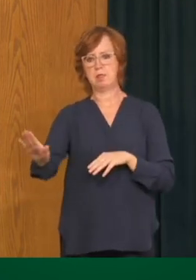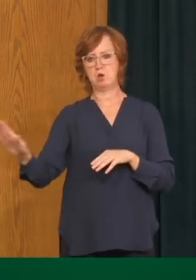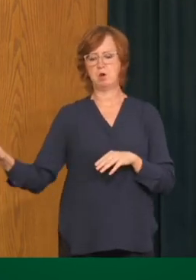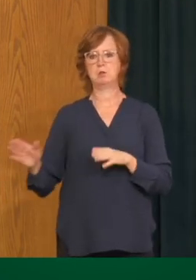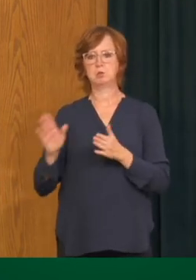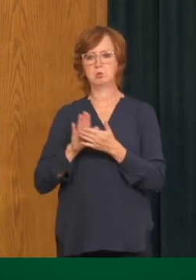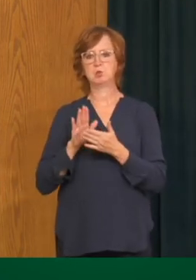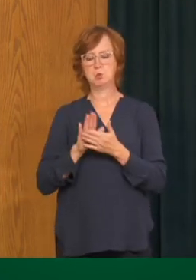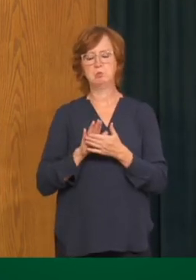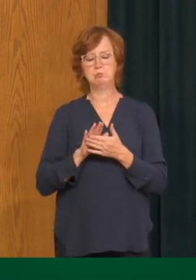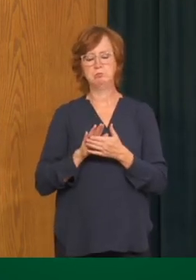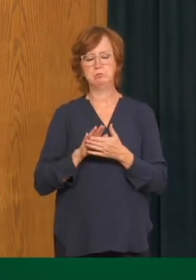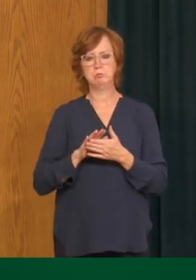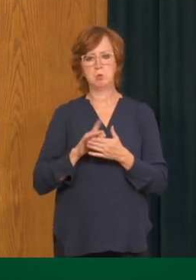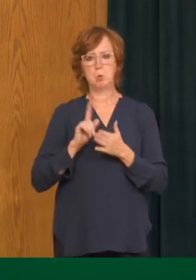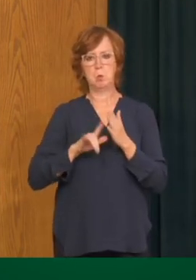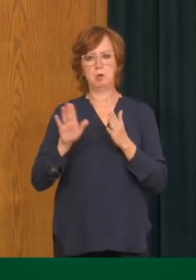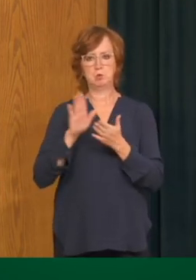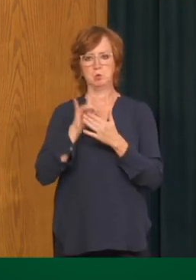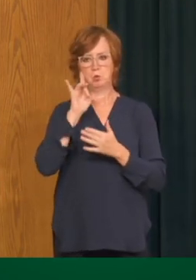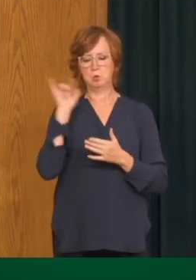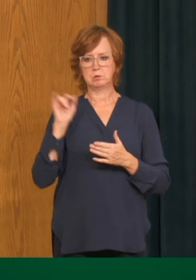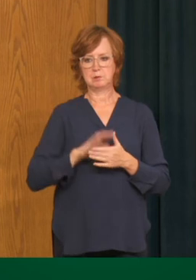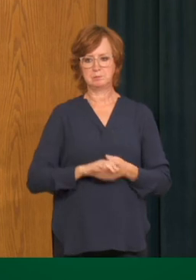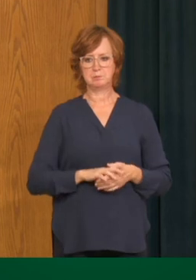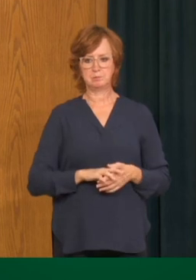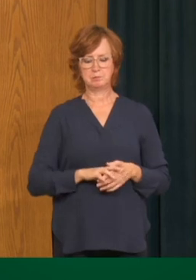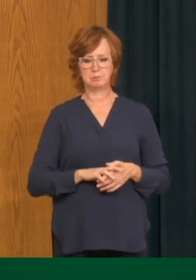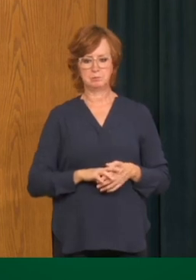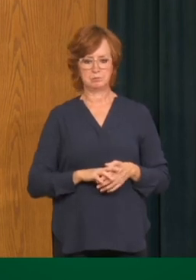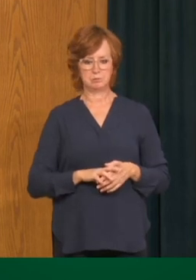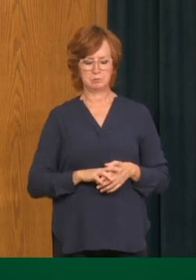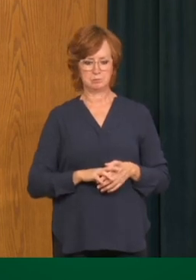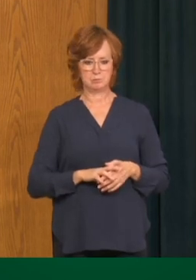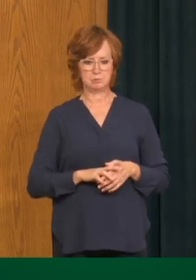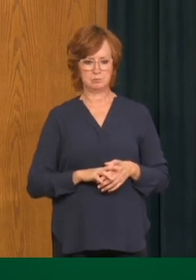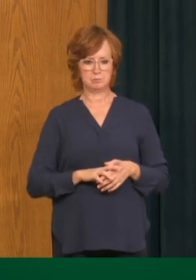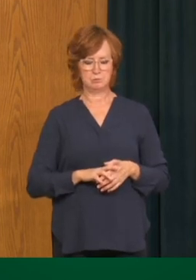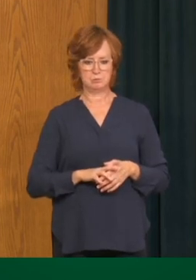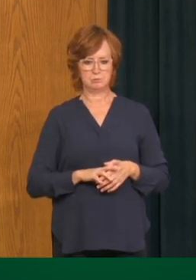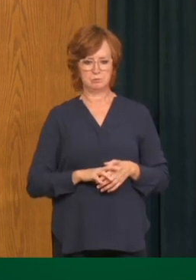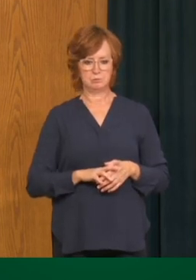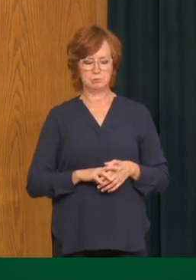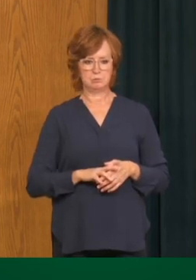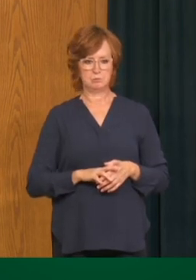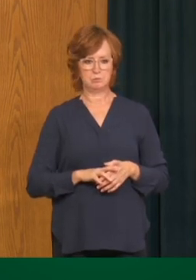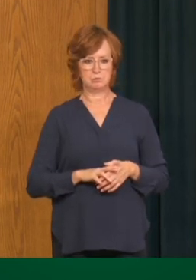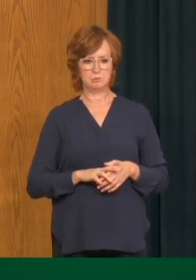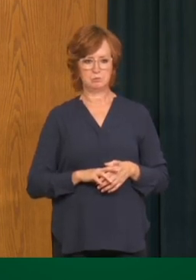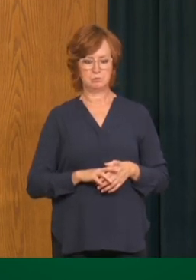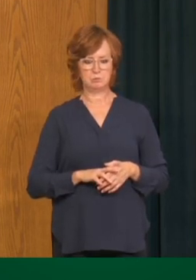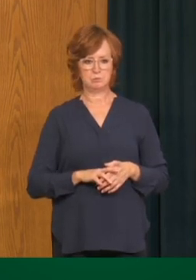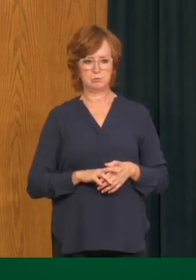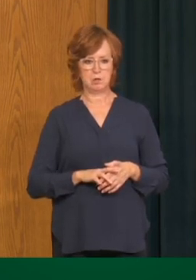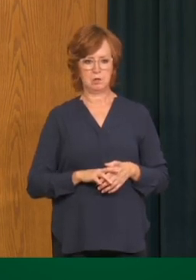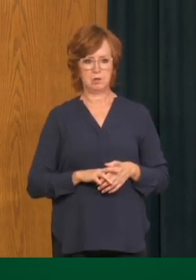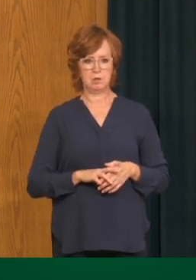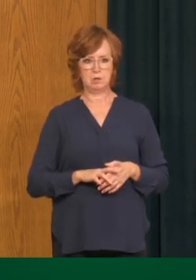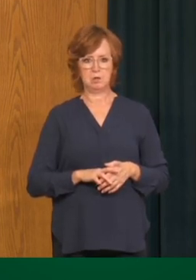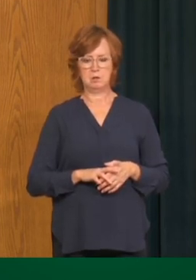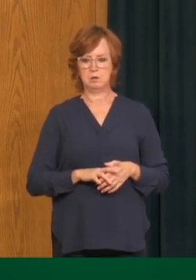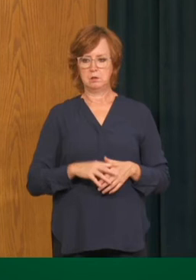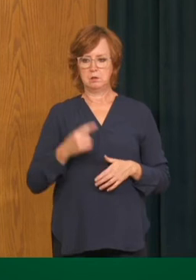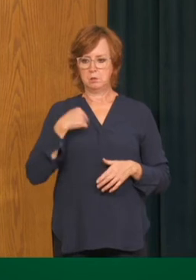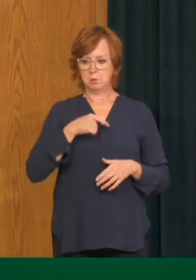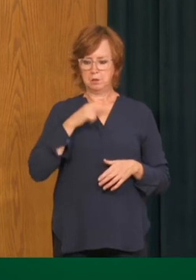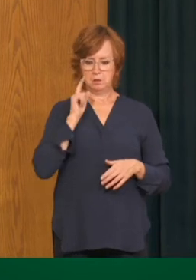once school starts, again, we have set in additional tools to monitor the transmission risk, not just in the community,